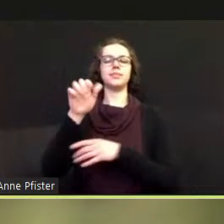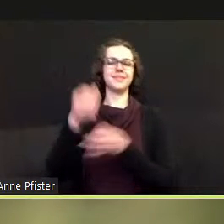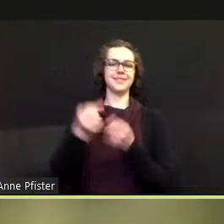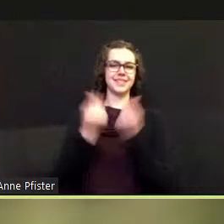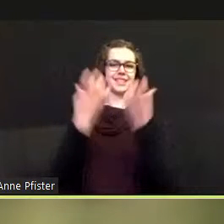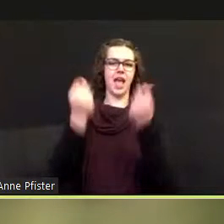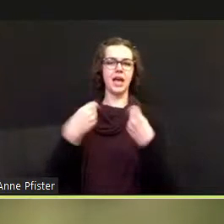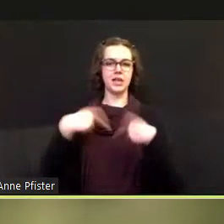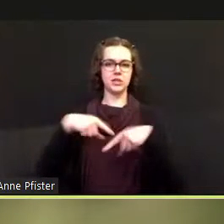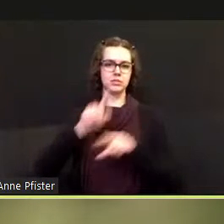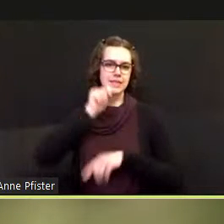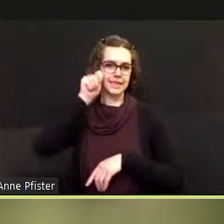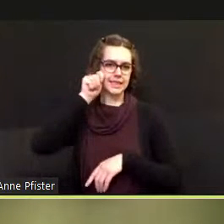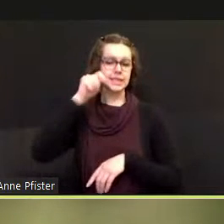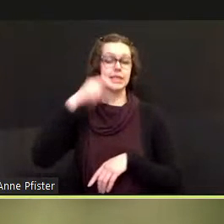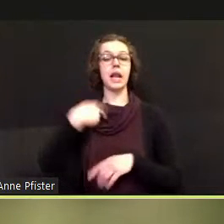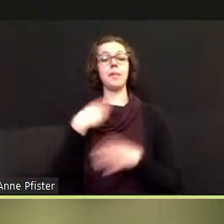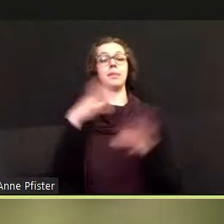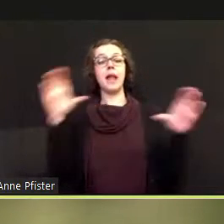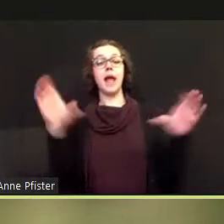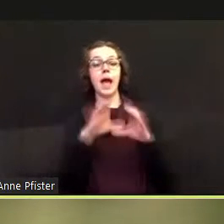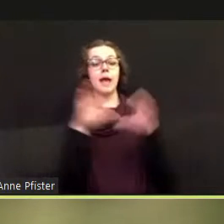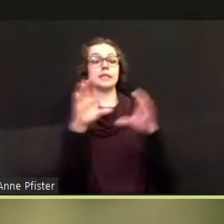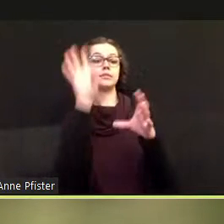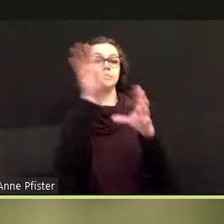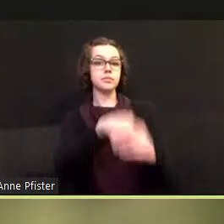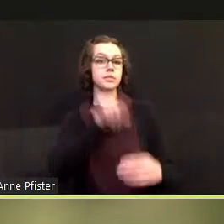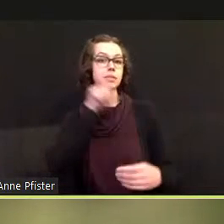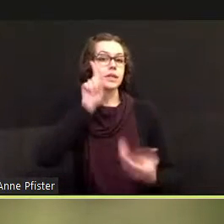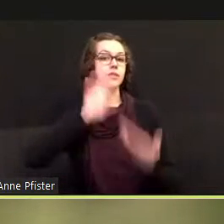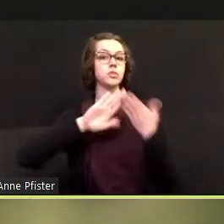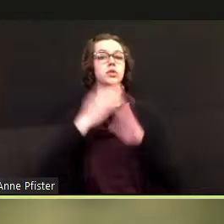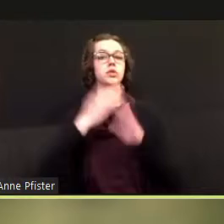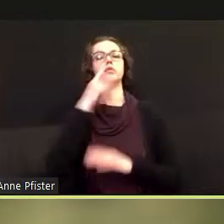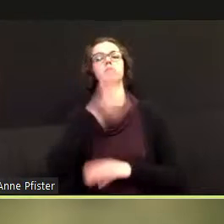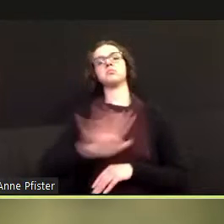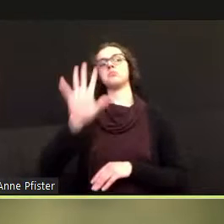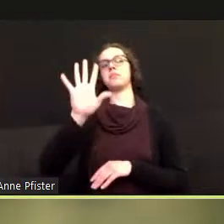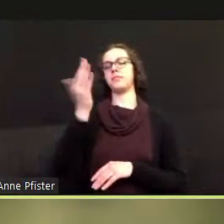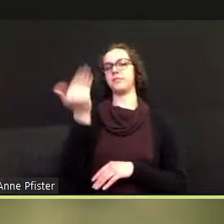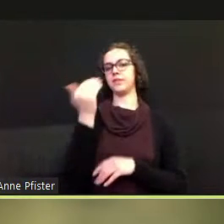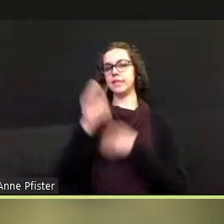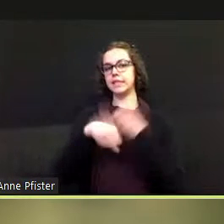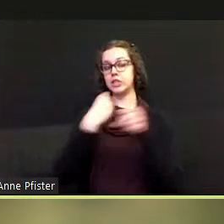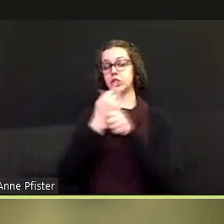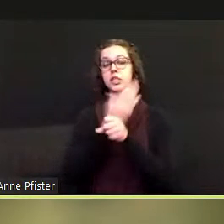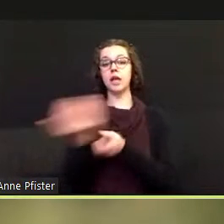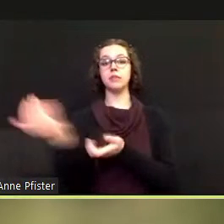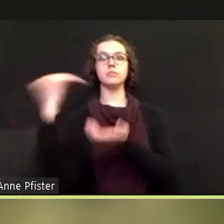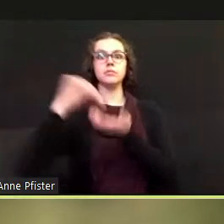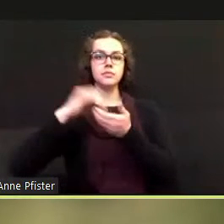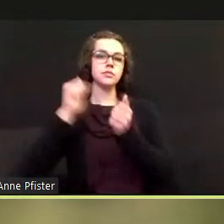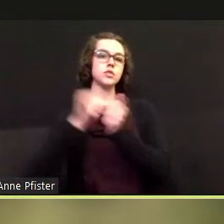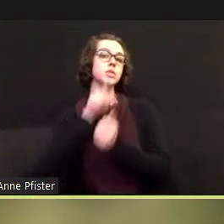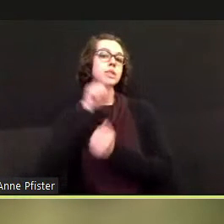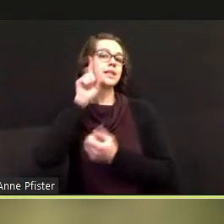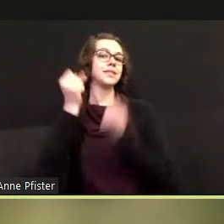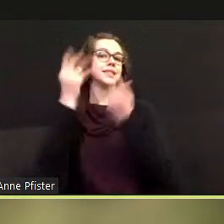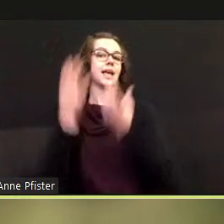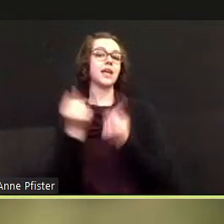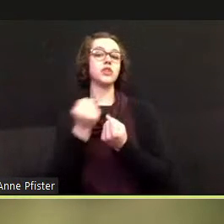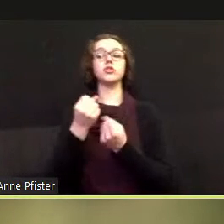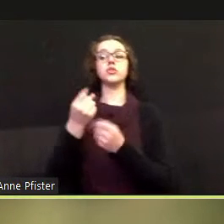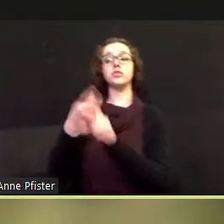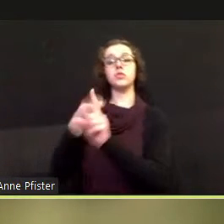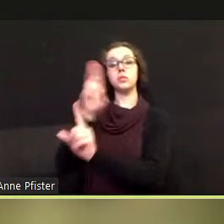US deaf community for about 15 years. And I've worked in close collaboration with deaf signers in both the US and